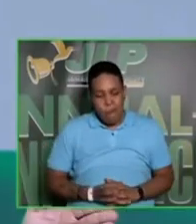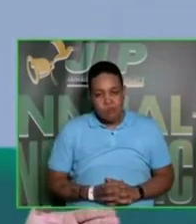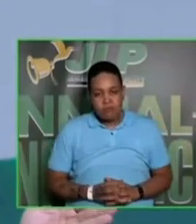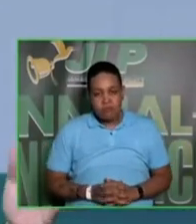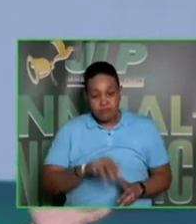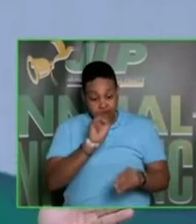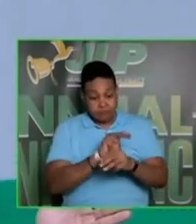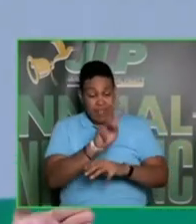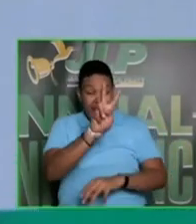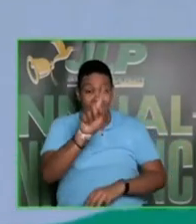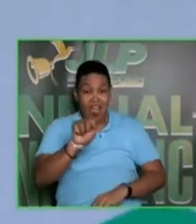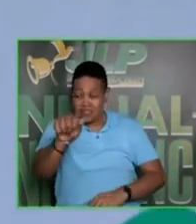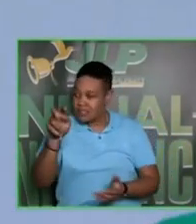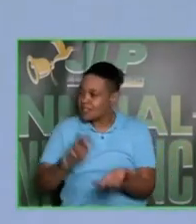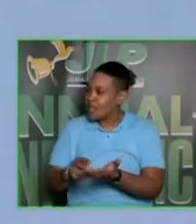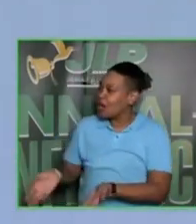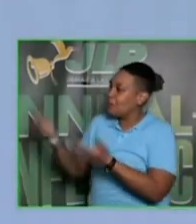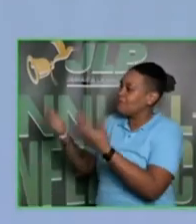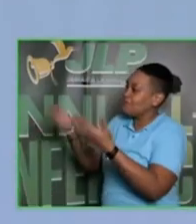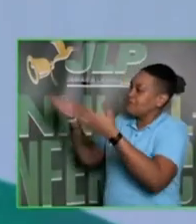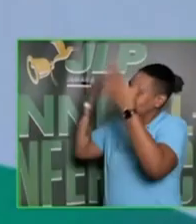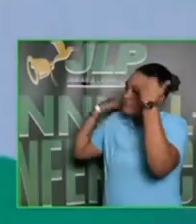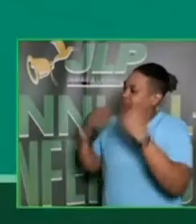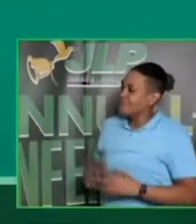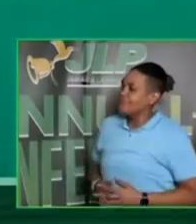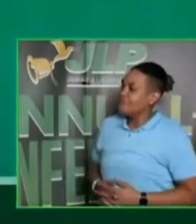Minister Vaz, you can stand up now.